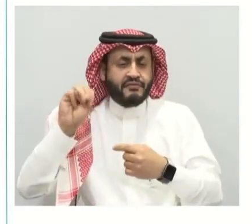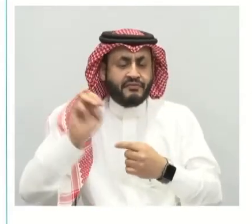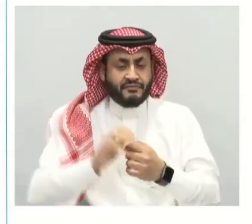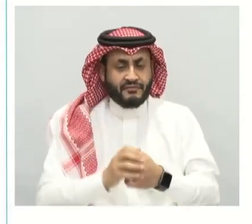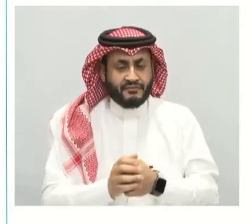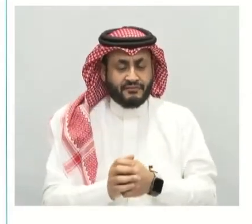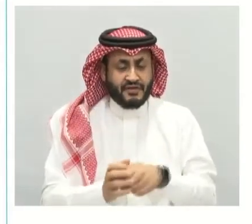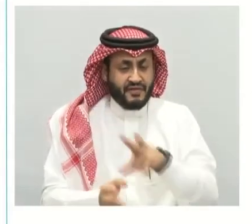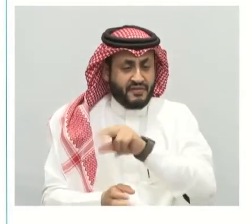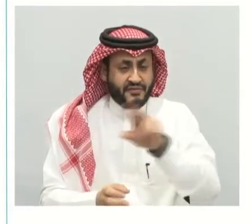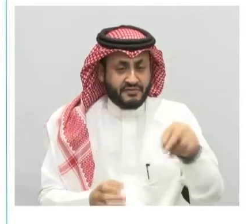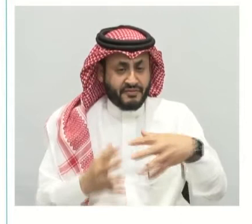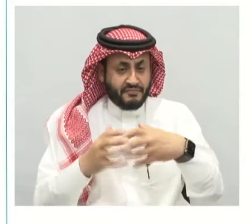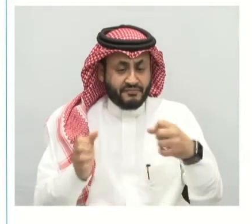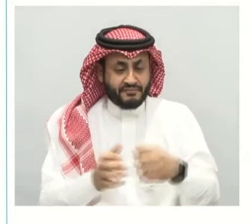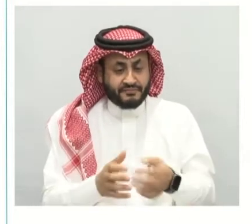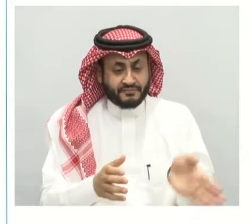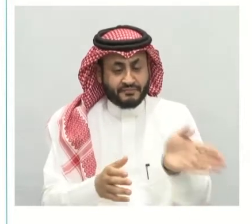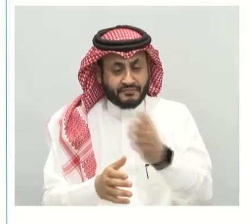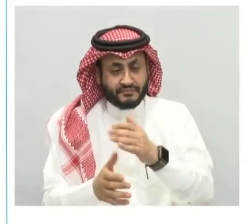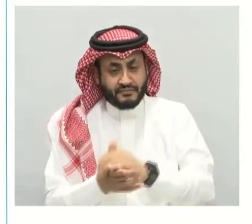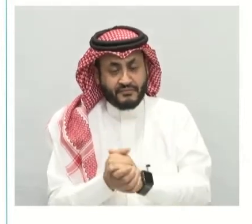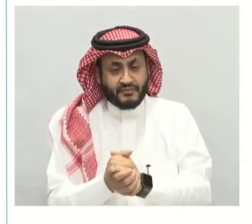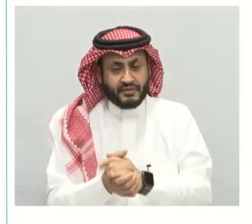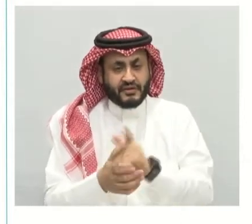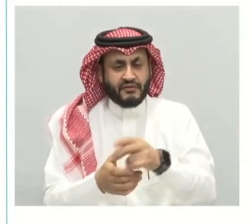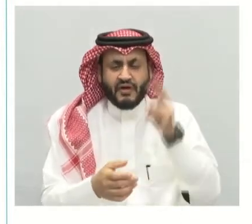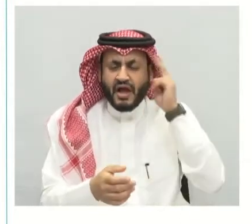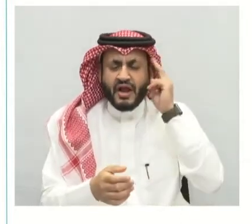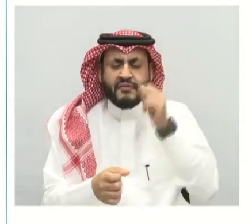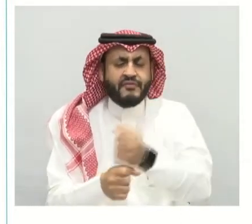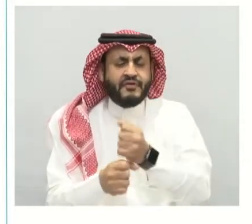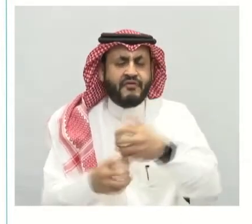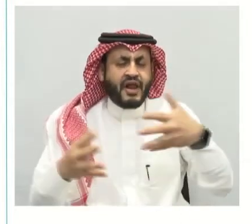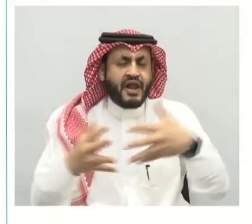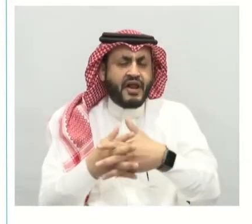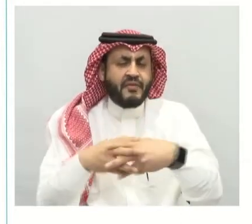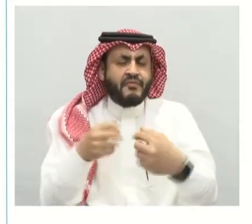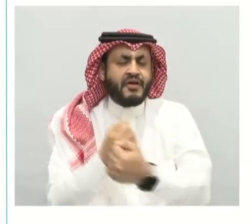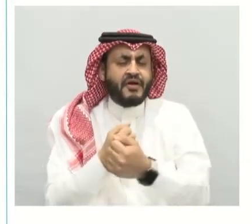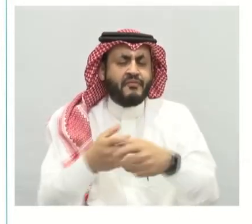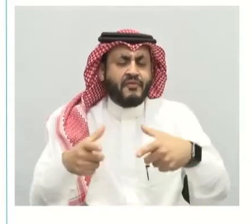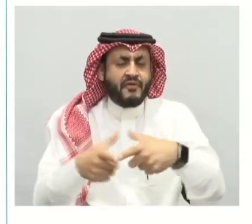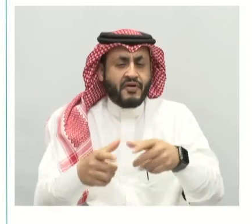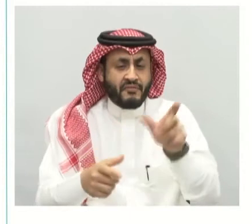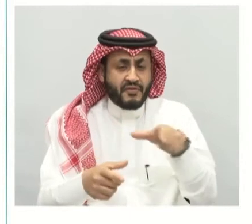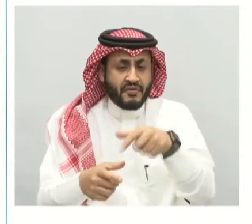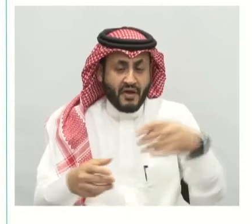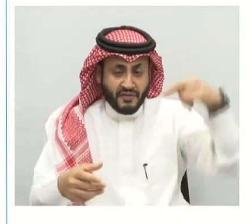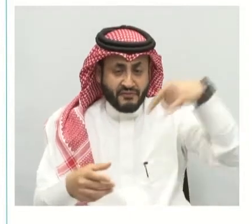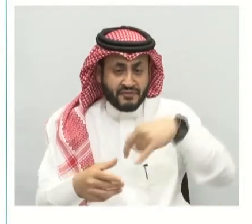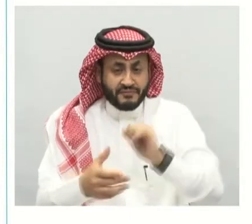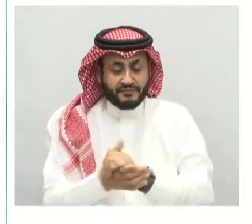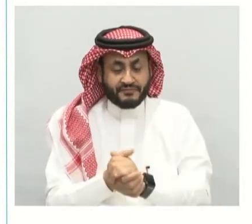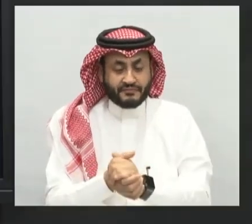imagination. And also, we talked about what is Saudi Arabia is doing to share its culture with citizens and visitors. And